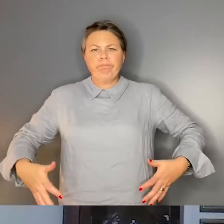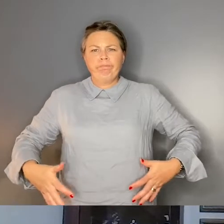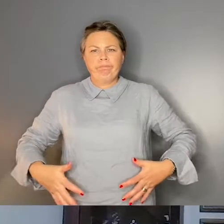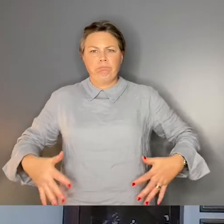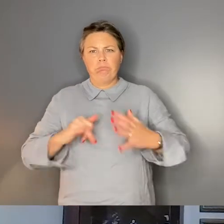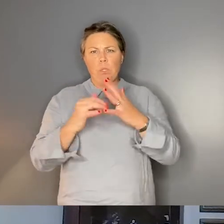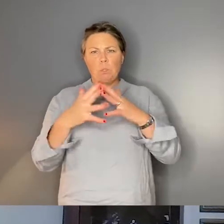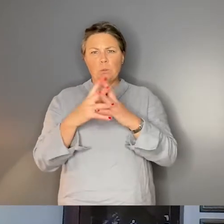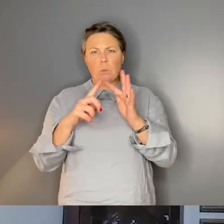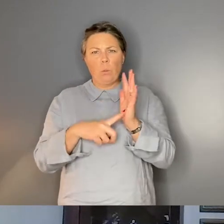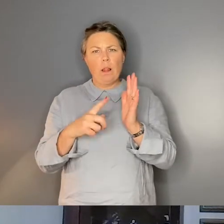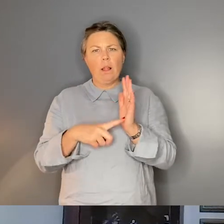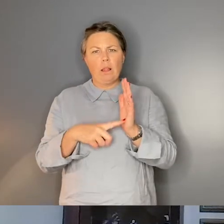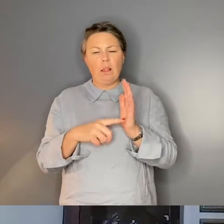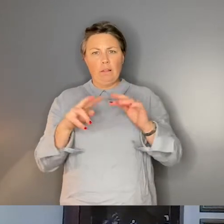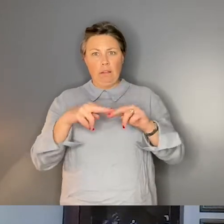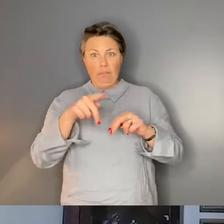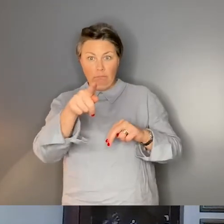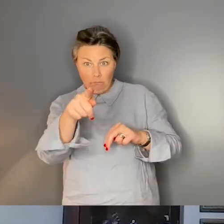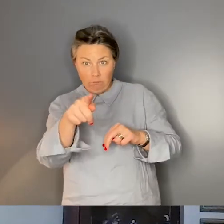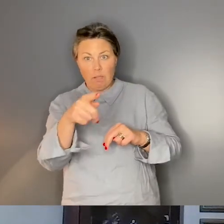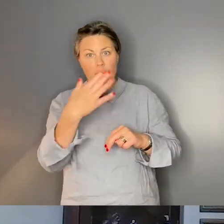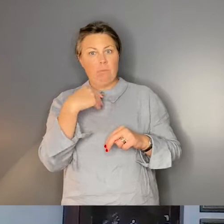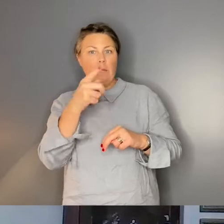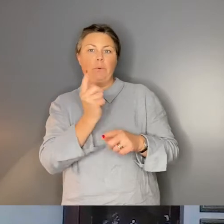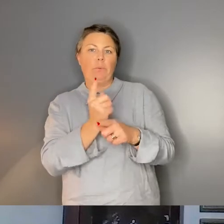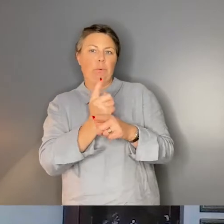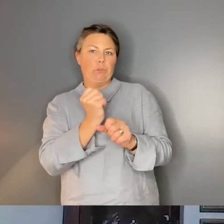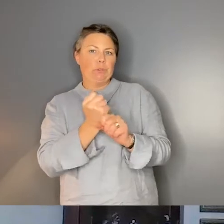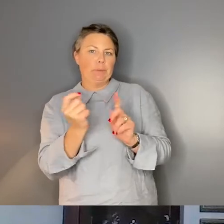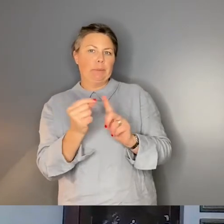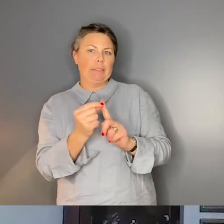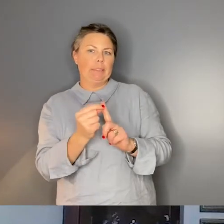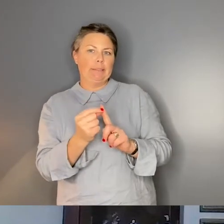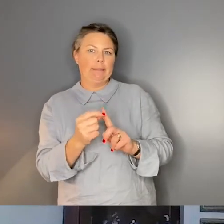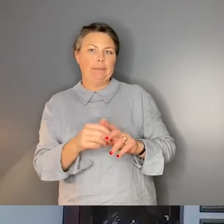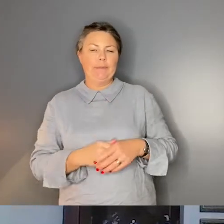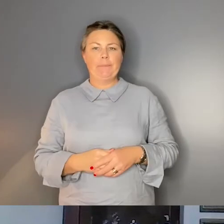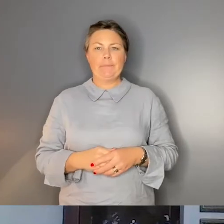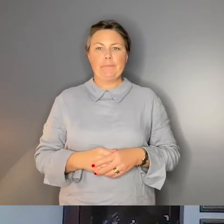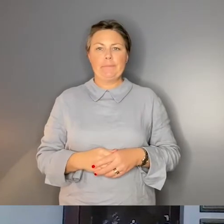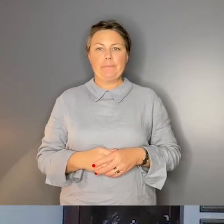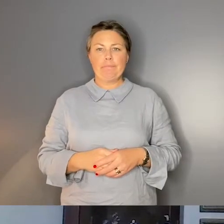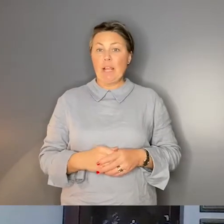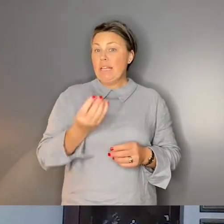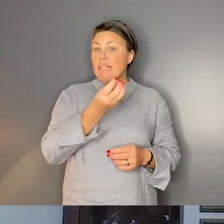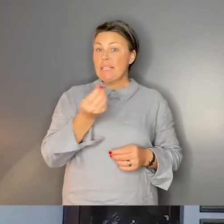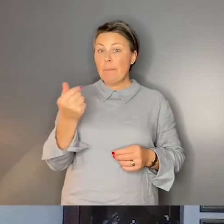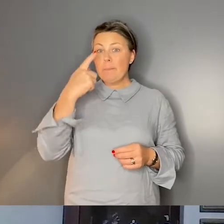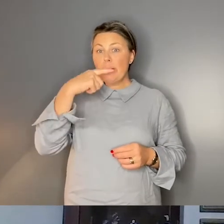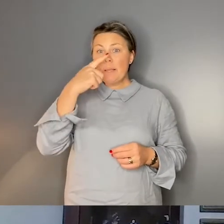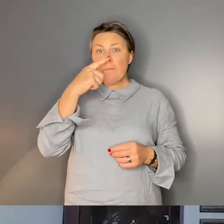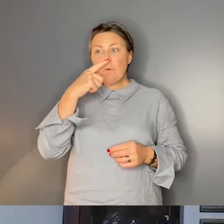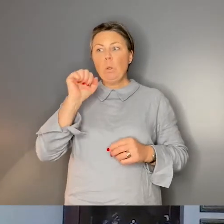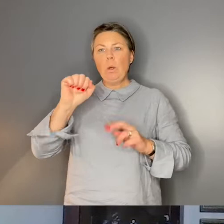or the stomach. If you have any of these symptoms, please consult with your general practitioner. Also, there are some people who have